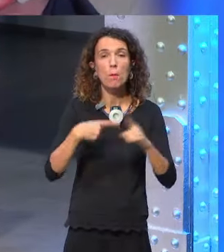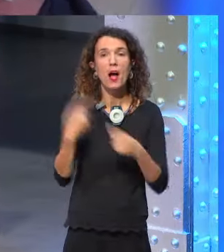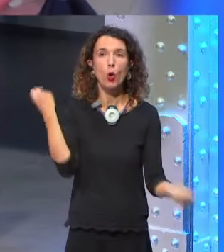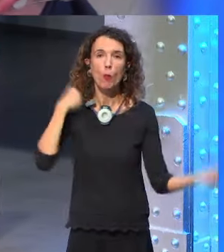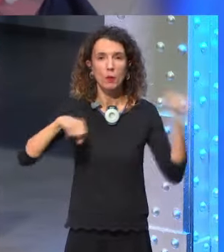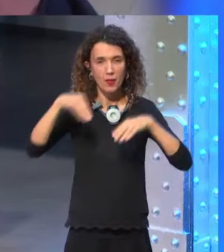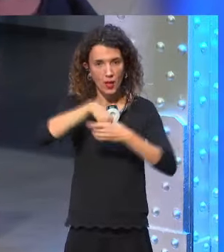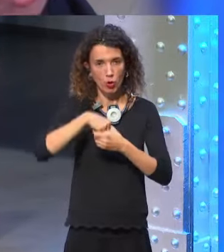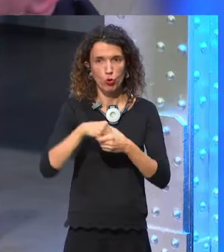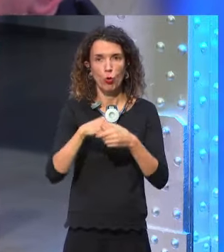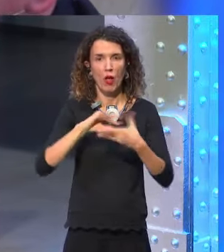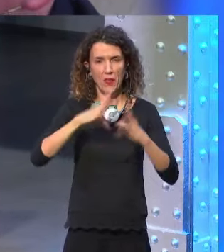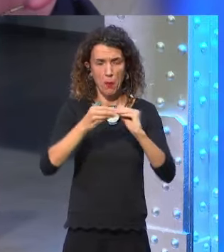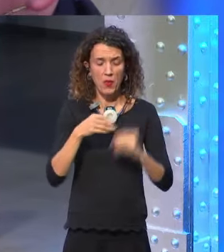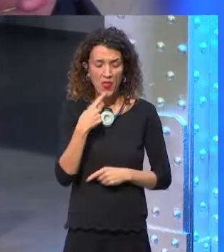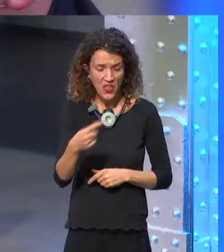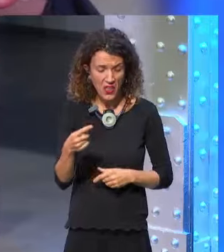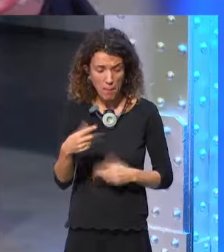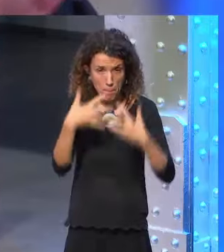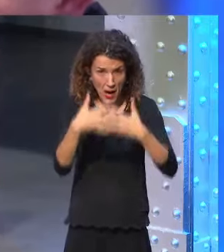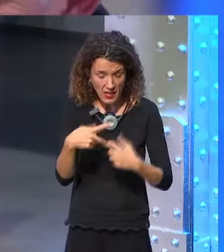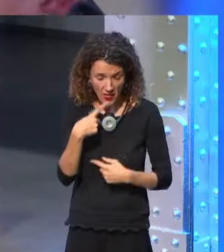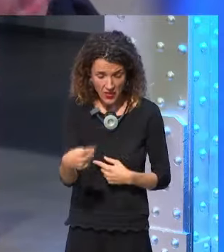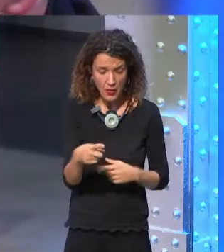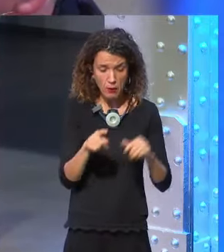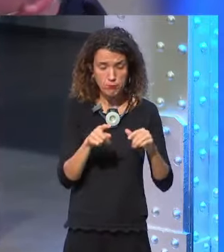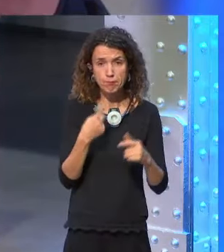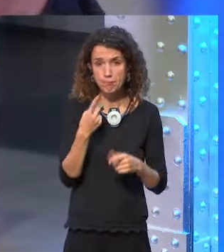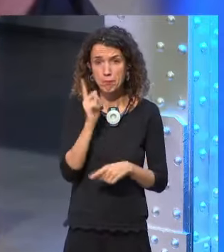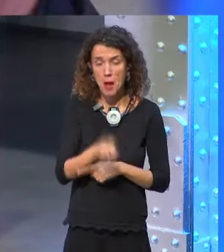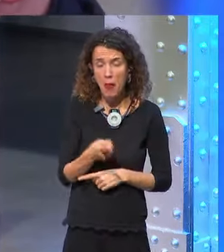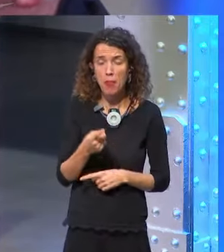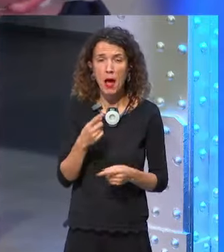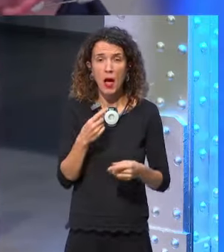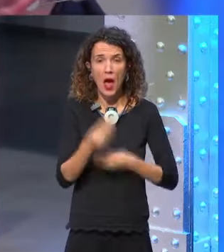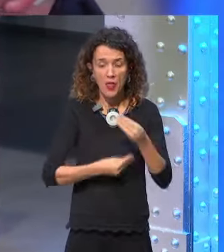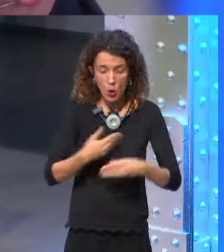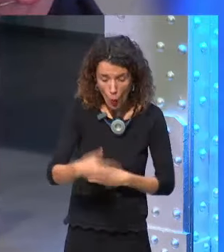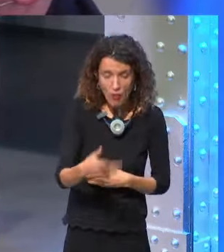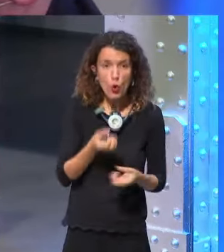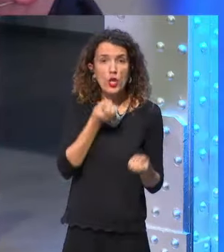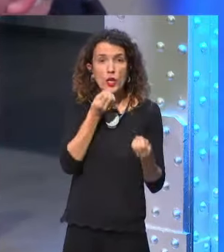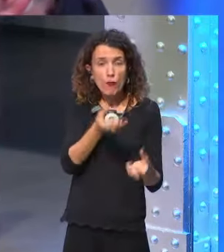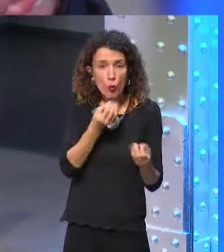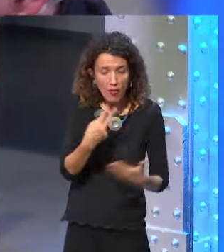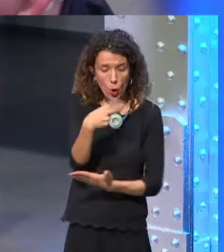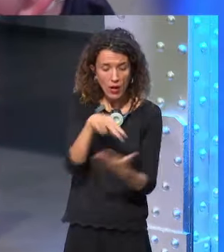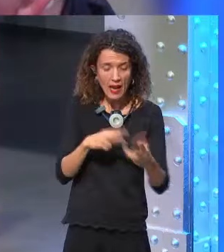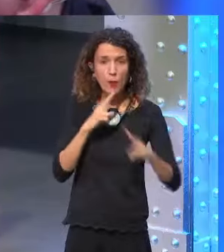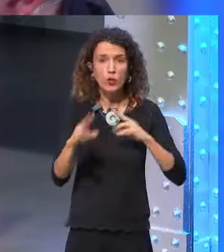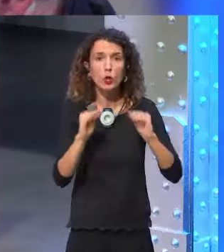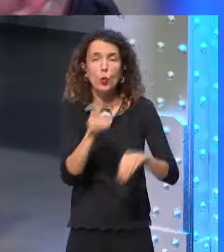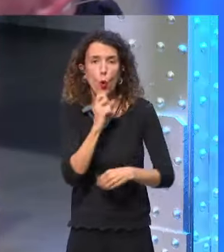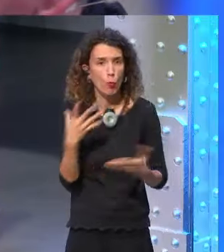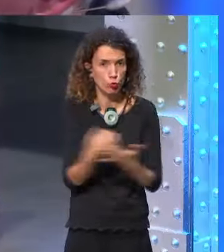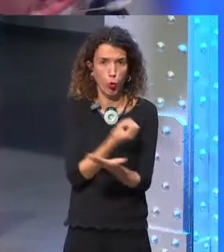the machine what to do, when, which input to read, how to react, etc., with a purpose,